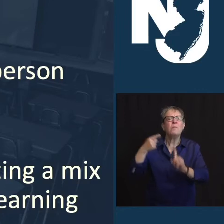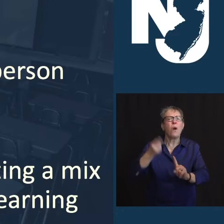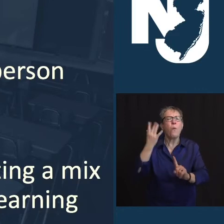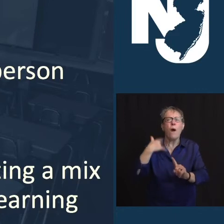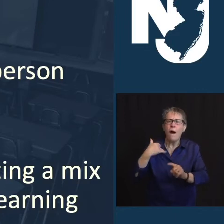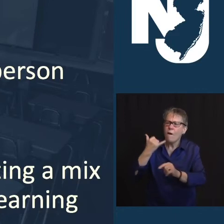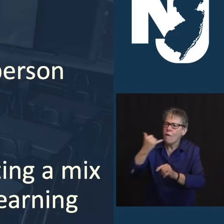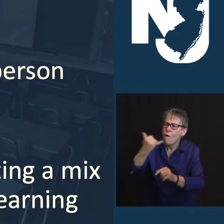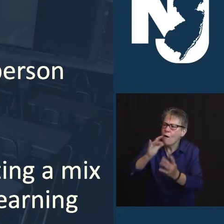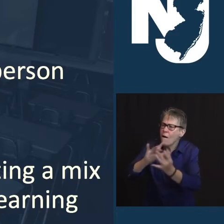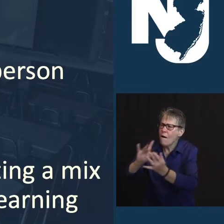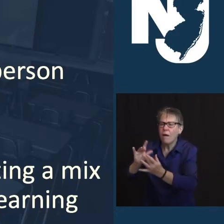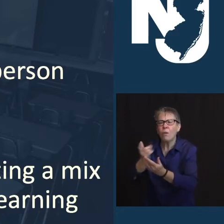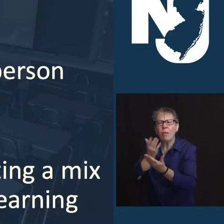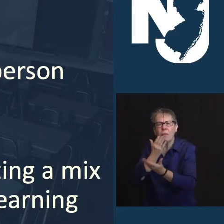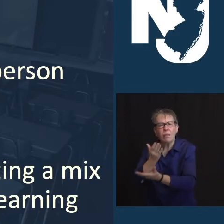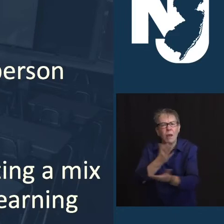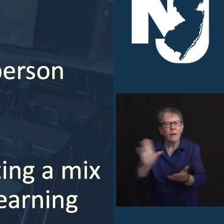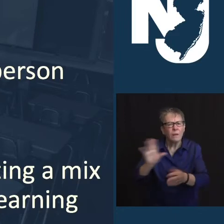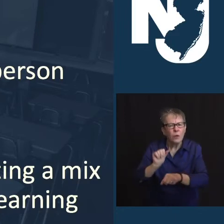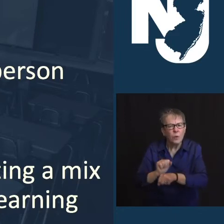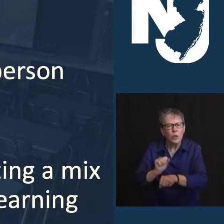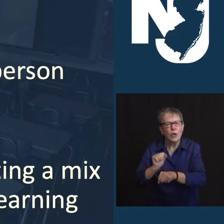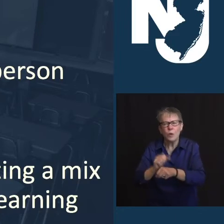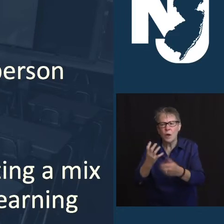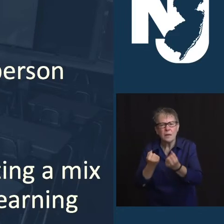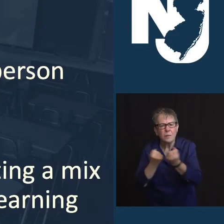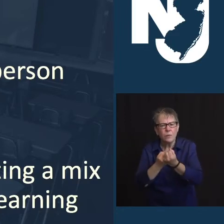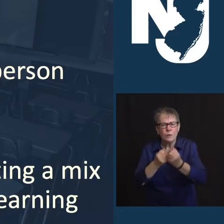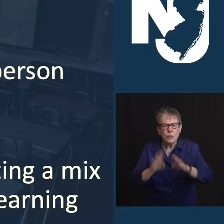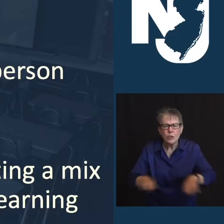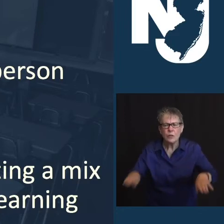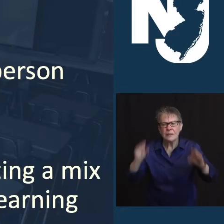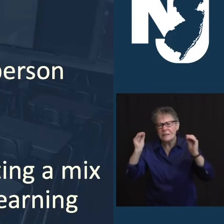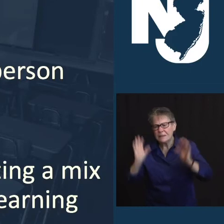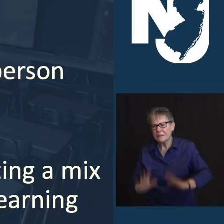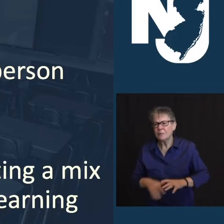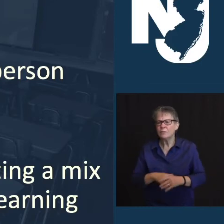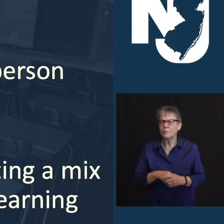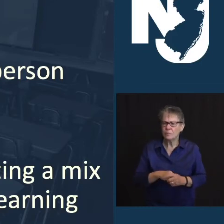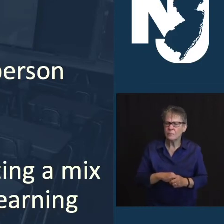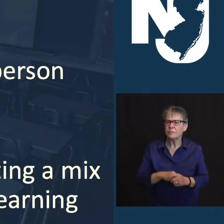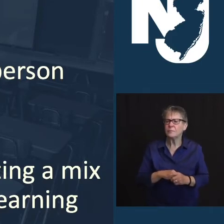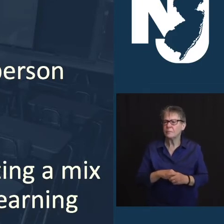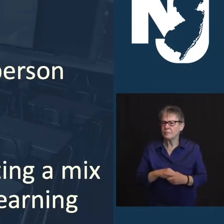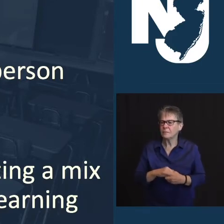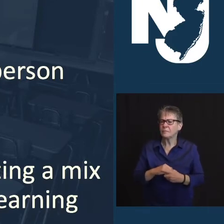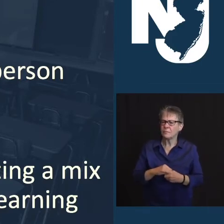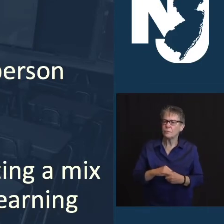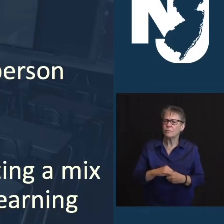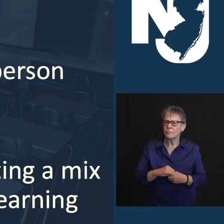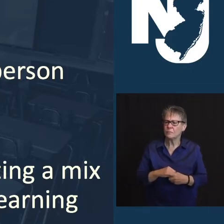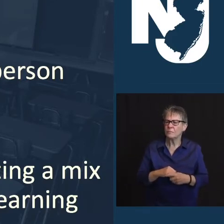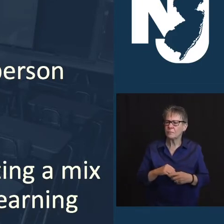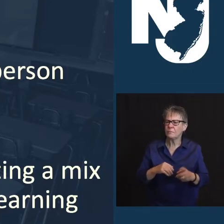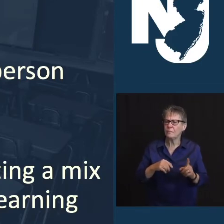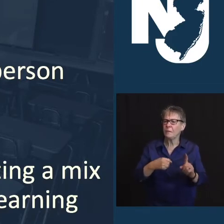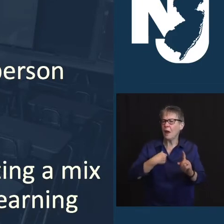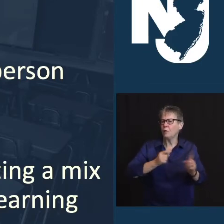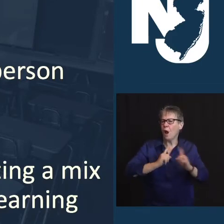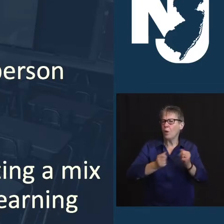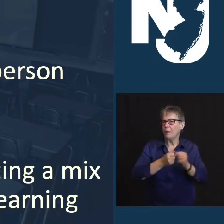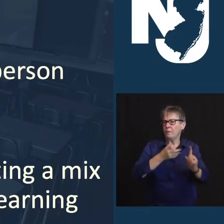had a couple of really good conversations with Fatima Hayes, who teaches in Pennsauken, and Regina Gordon, who is in Atlantic City but is a school nurse